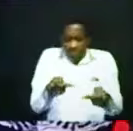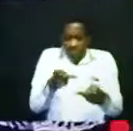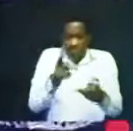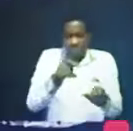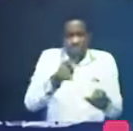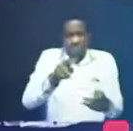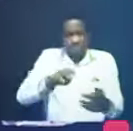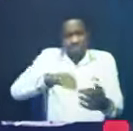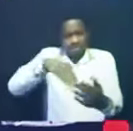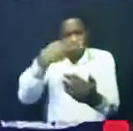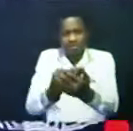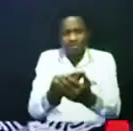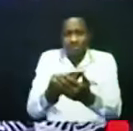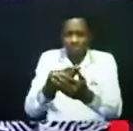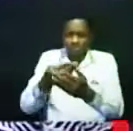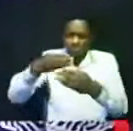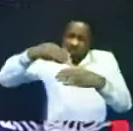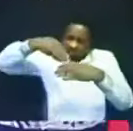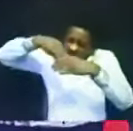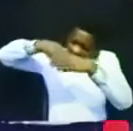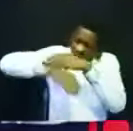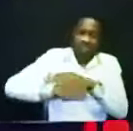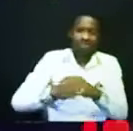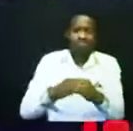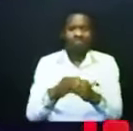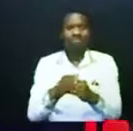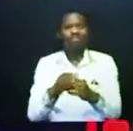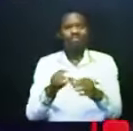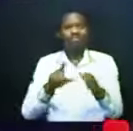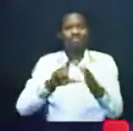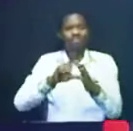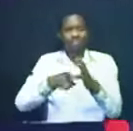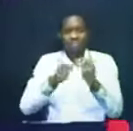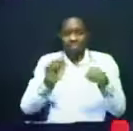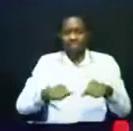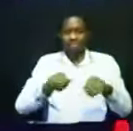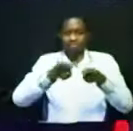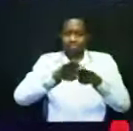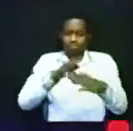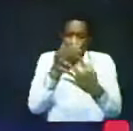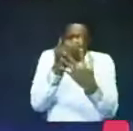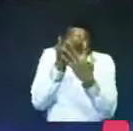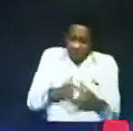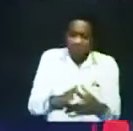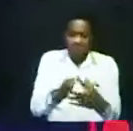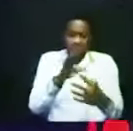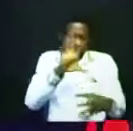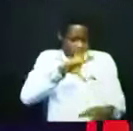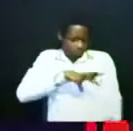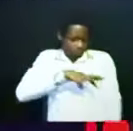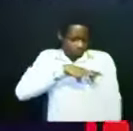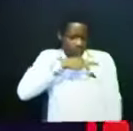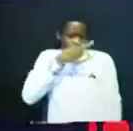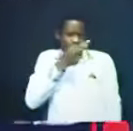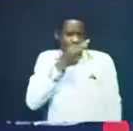it penetrates. Ye e bura ho, even to dividing the soul and the spirit. Now